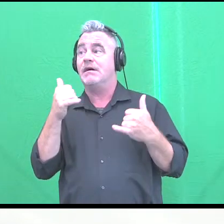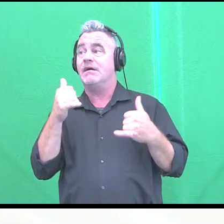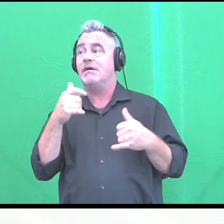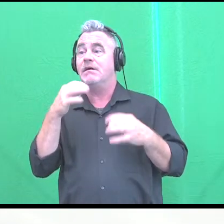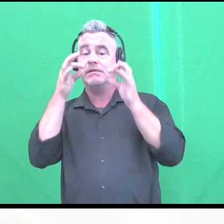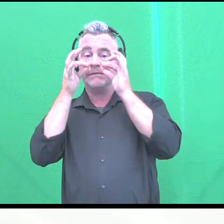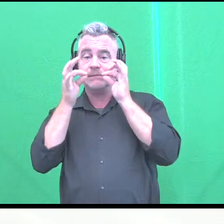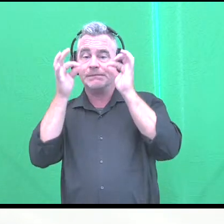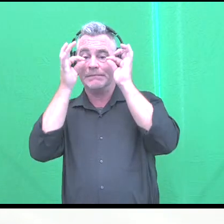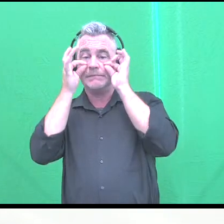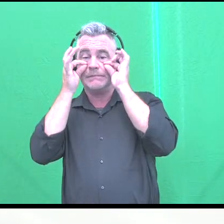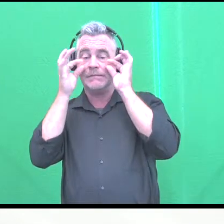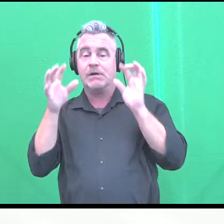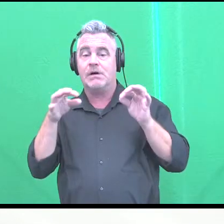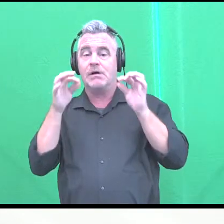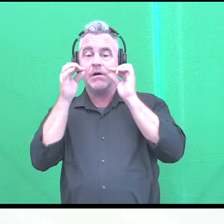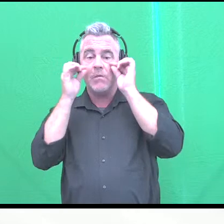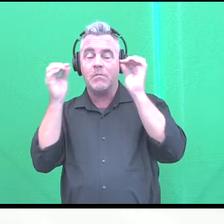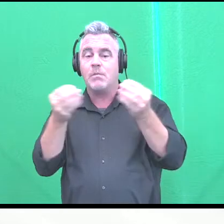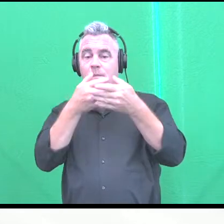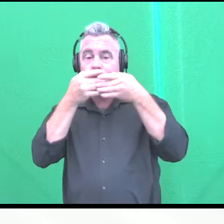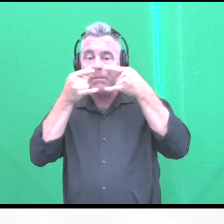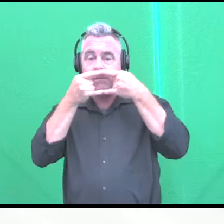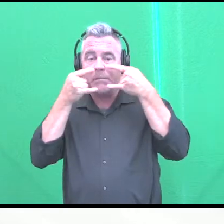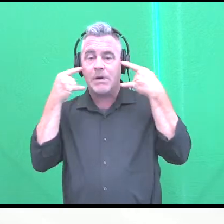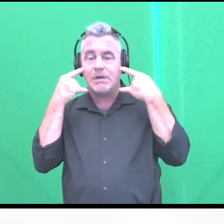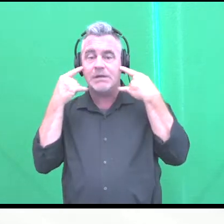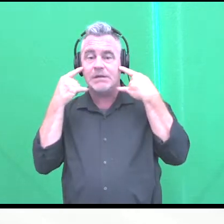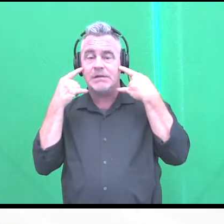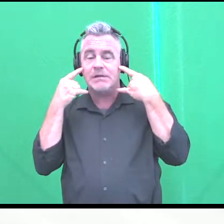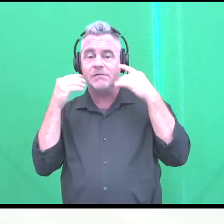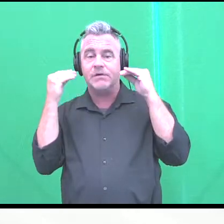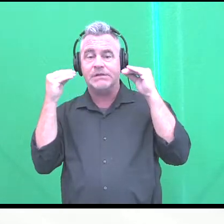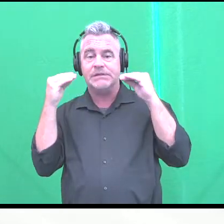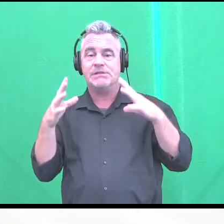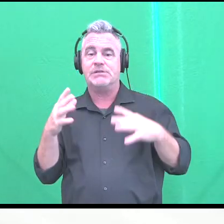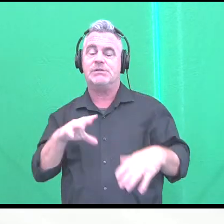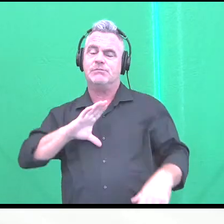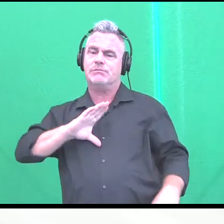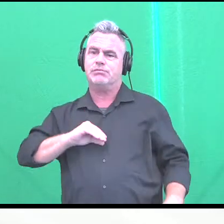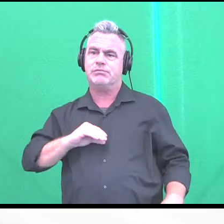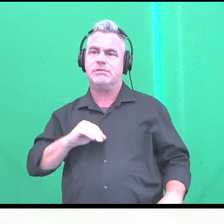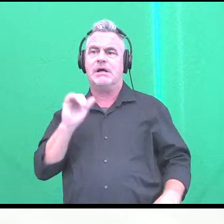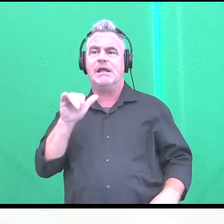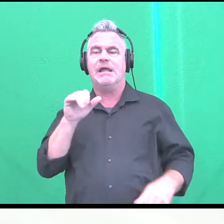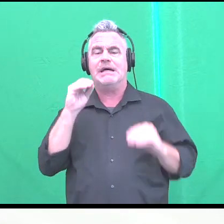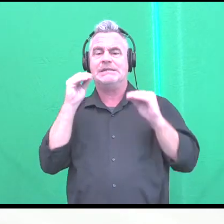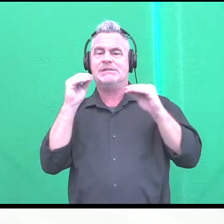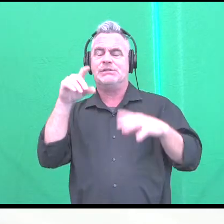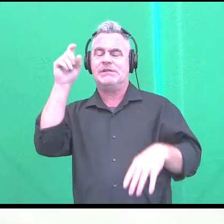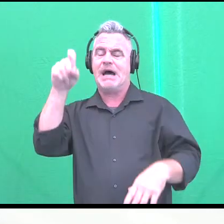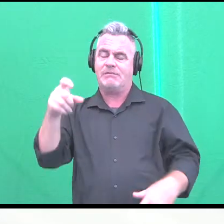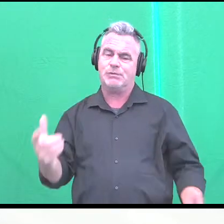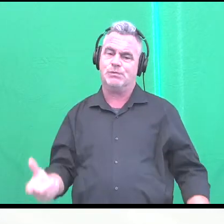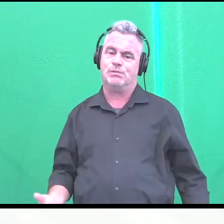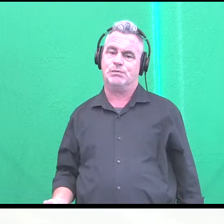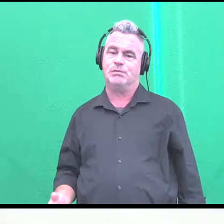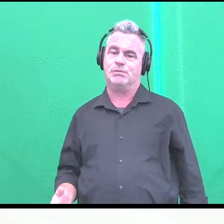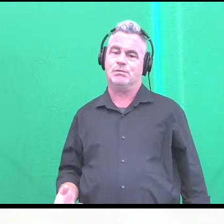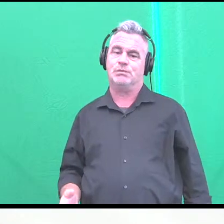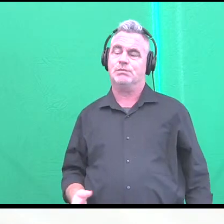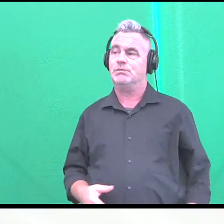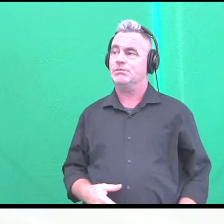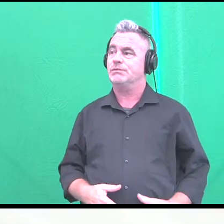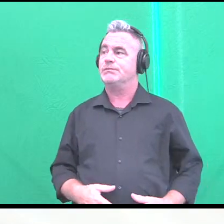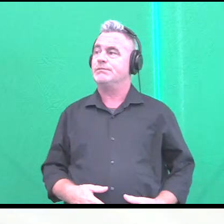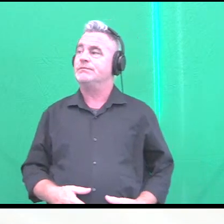nose, pull this over your mouth. It's very disheartening that these teachers have to do that. And